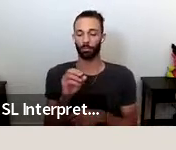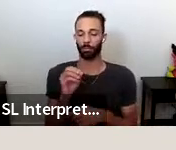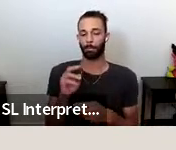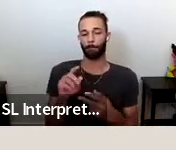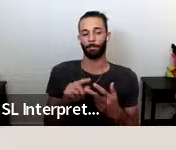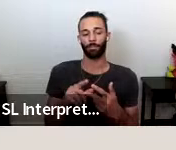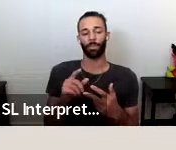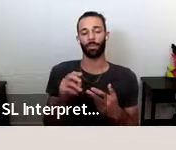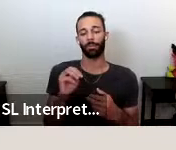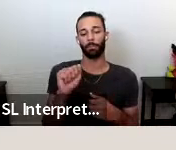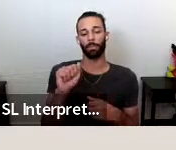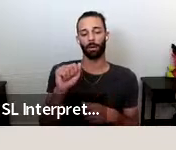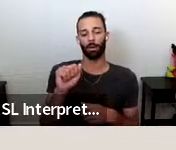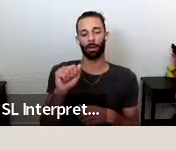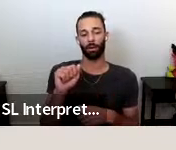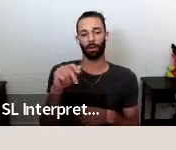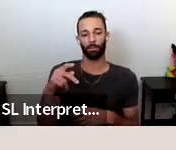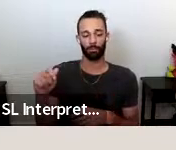Disaster.